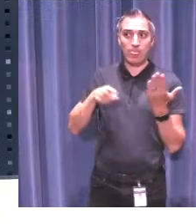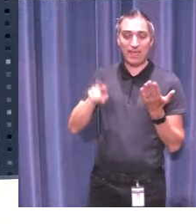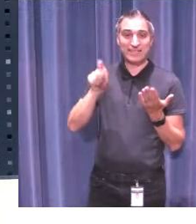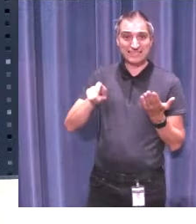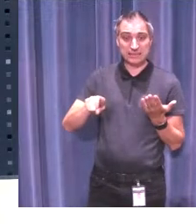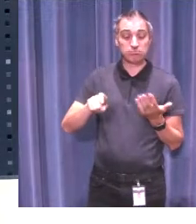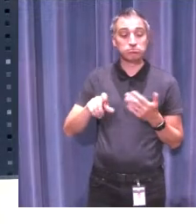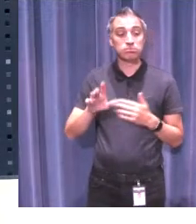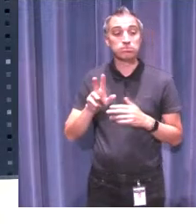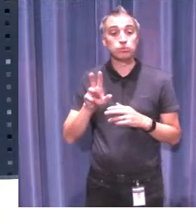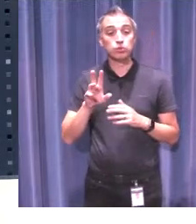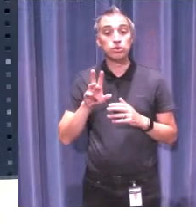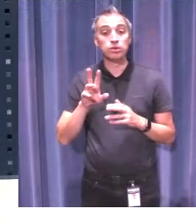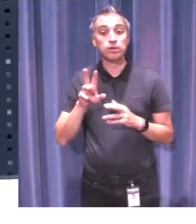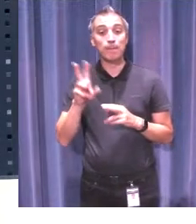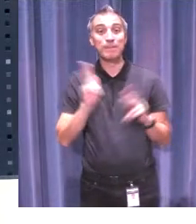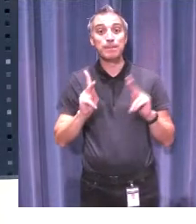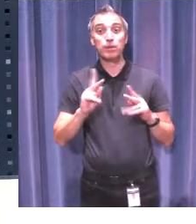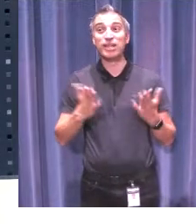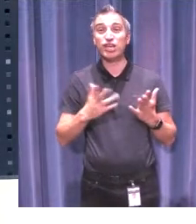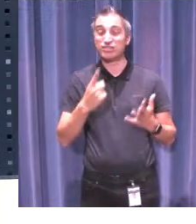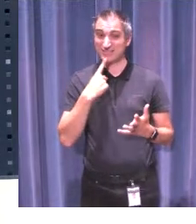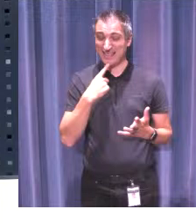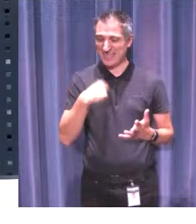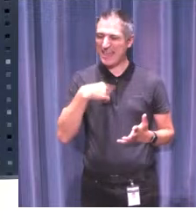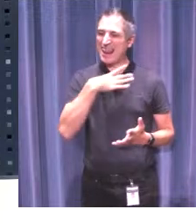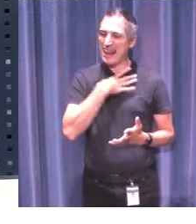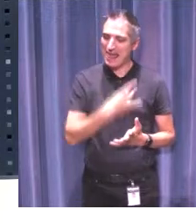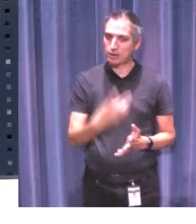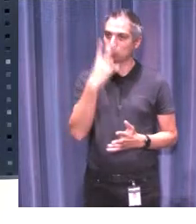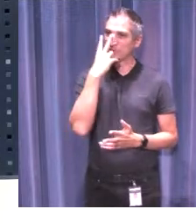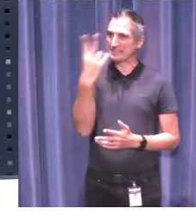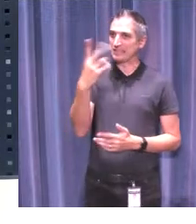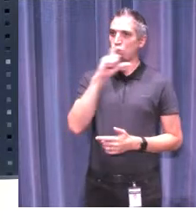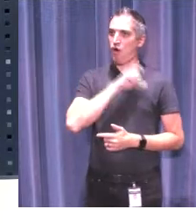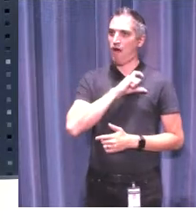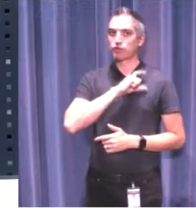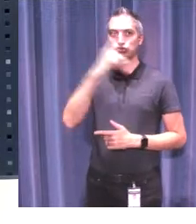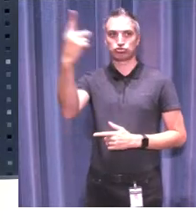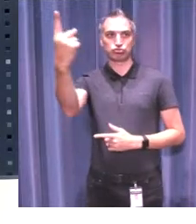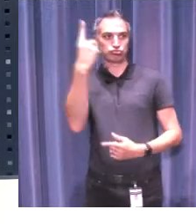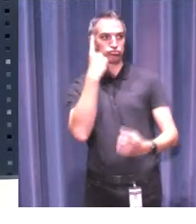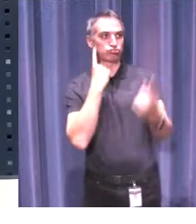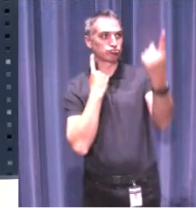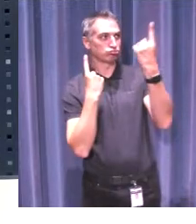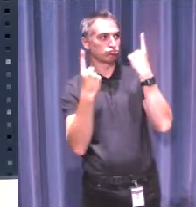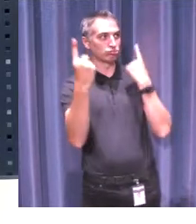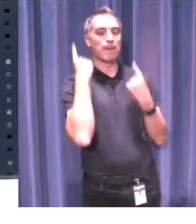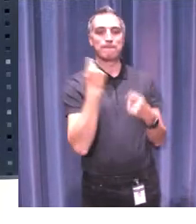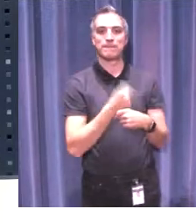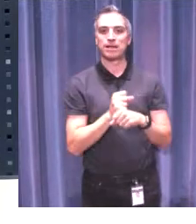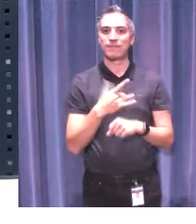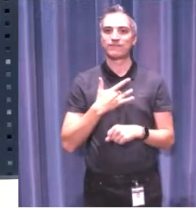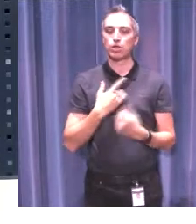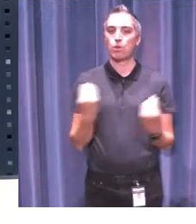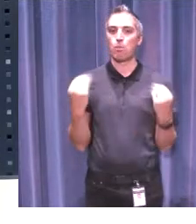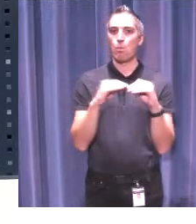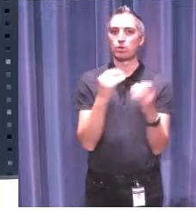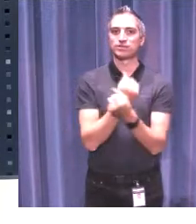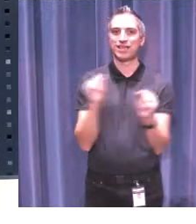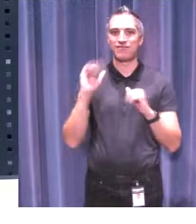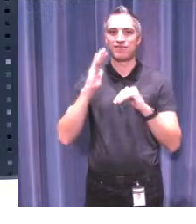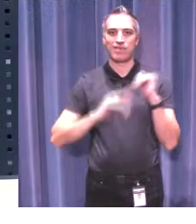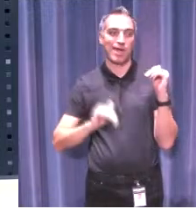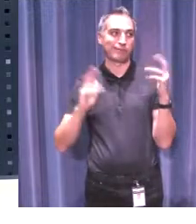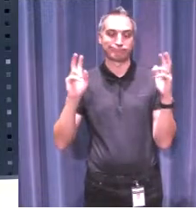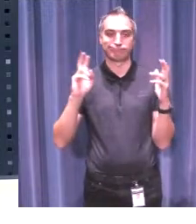seeing our public safety officers visible makes them feel more safe than a locked door or some